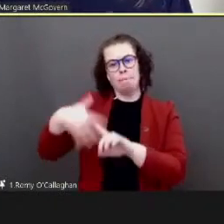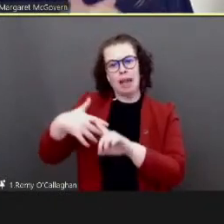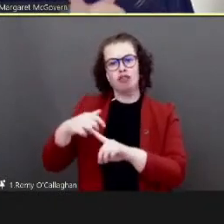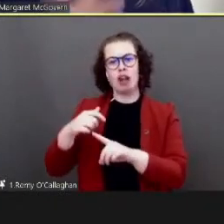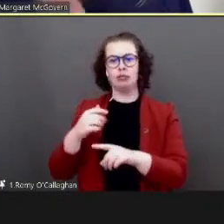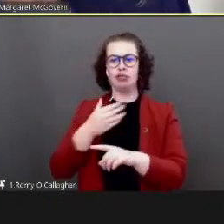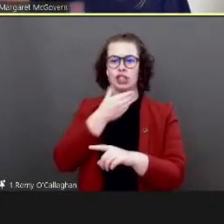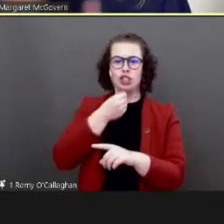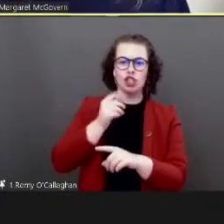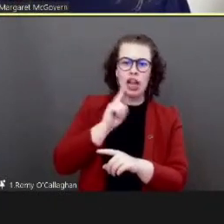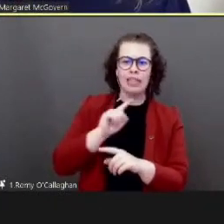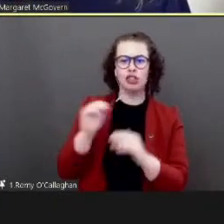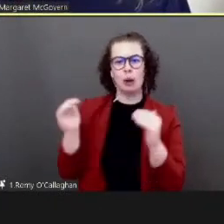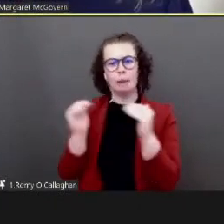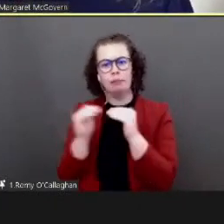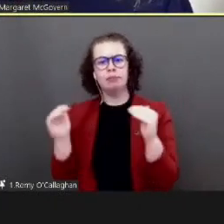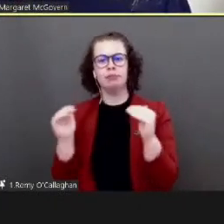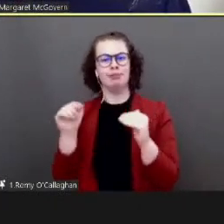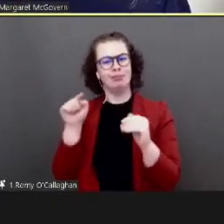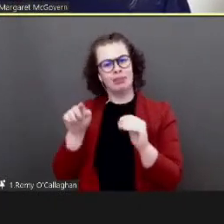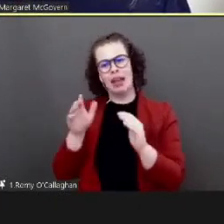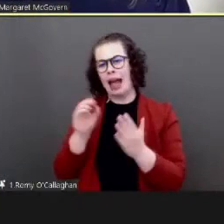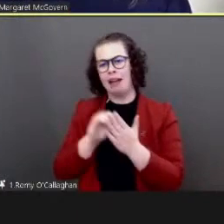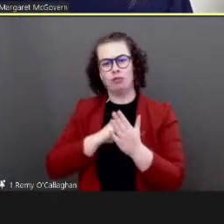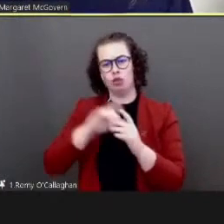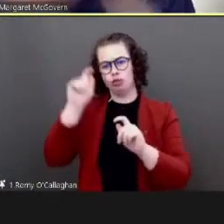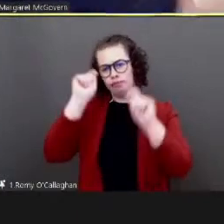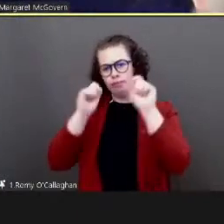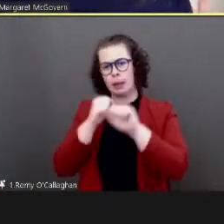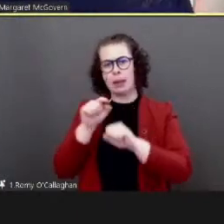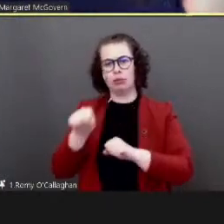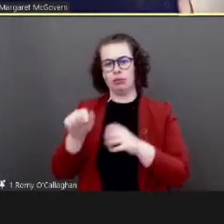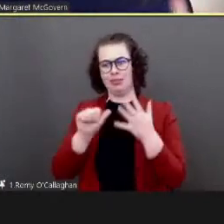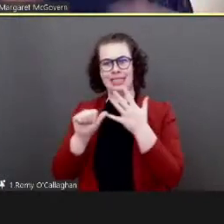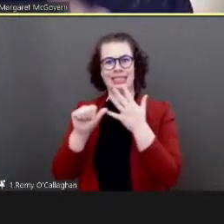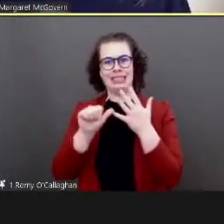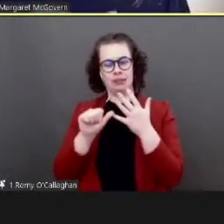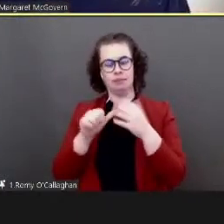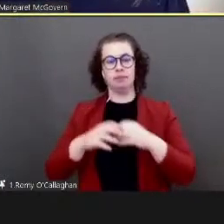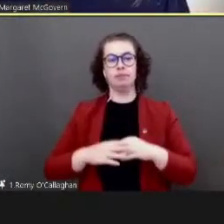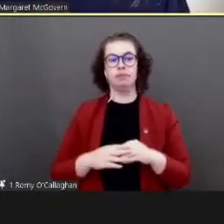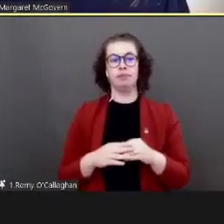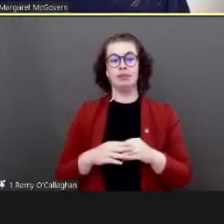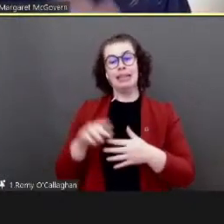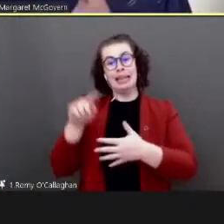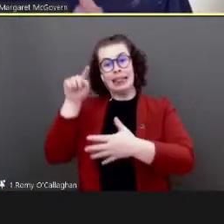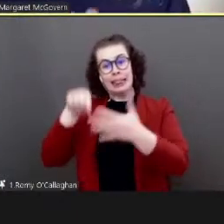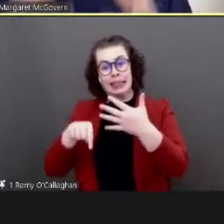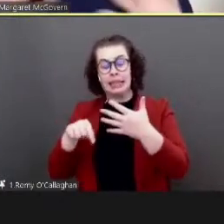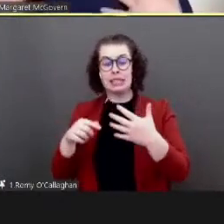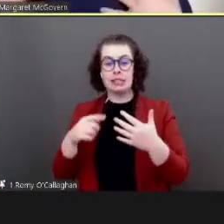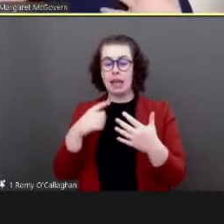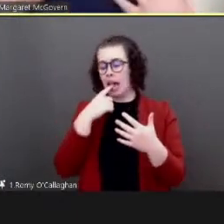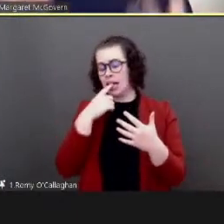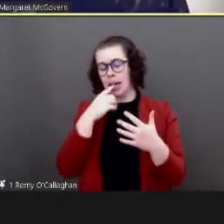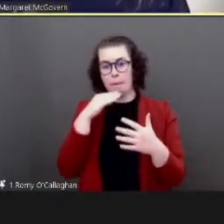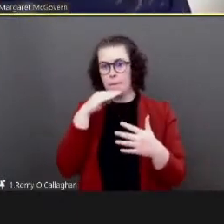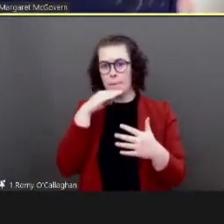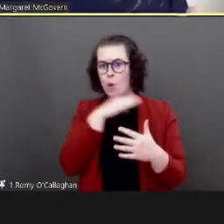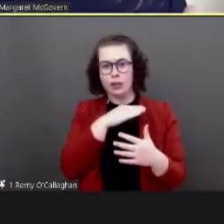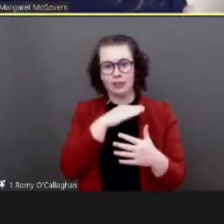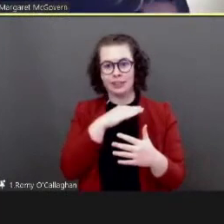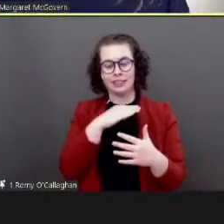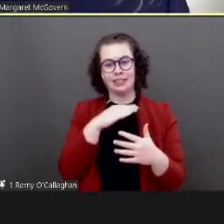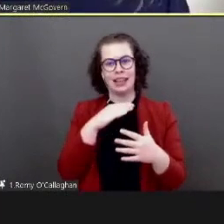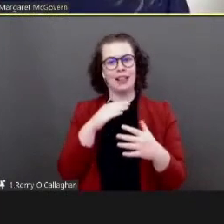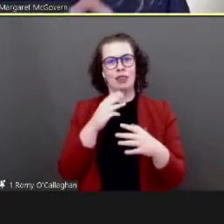are lovely. Who's against any of these things? I mean, that who would be? They are just intrinsically sound worthwhile